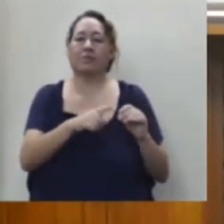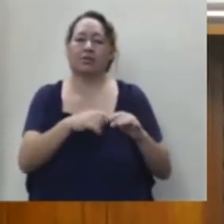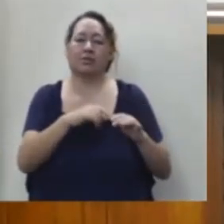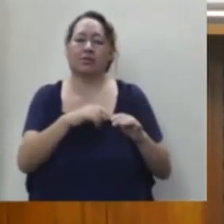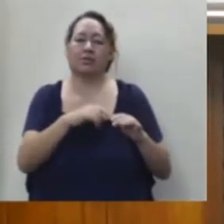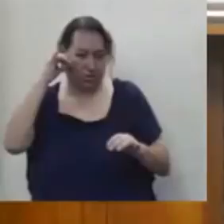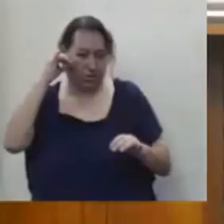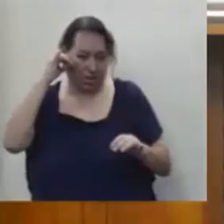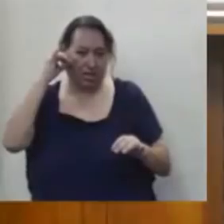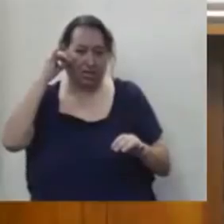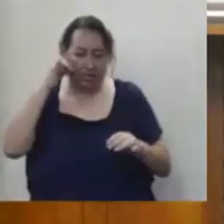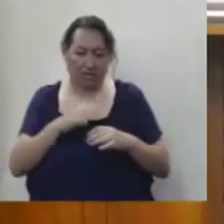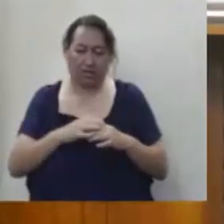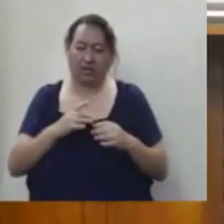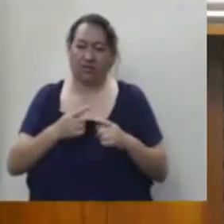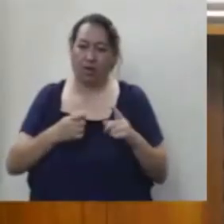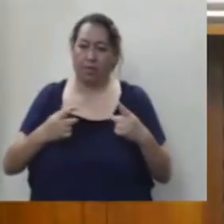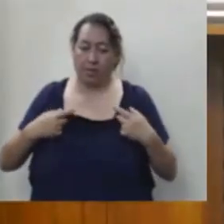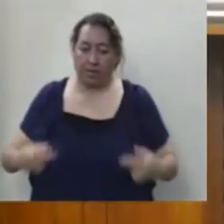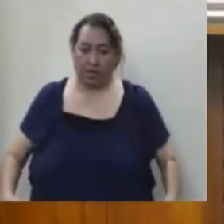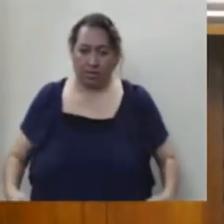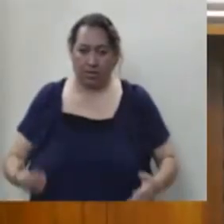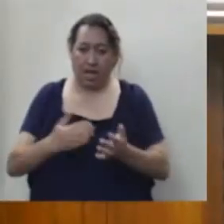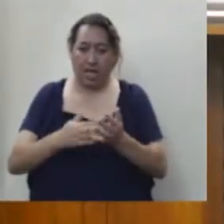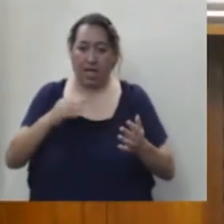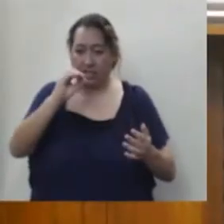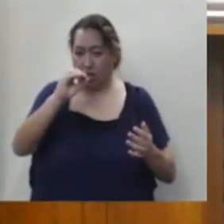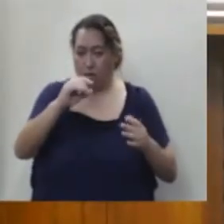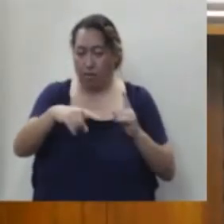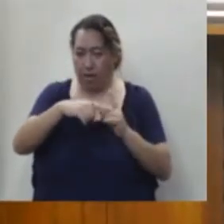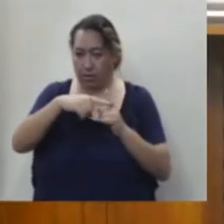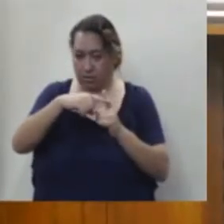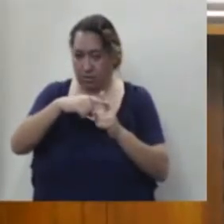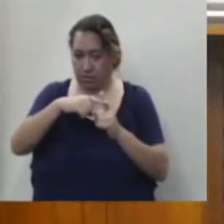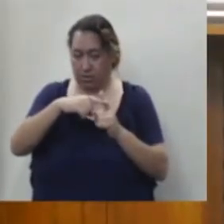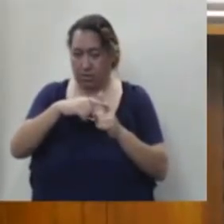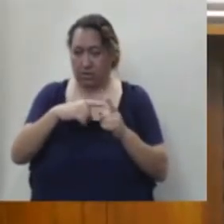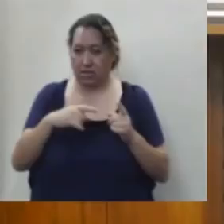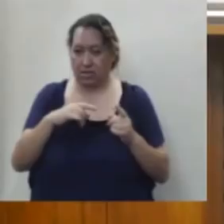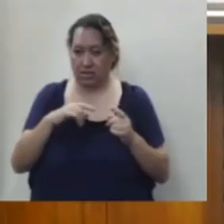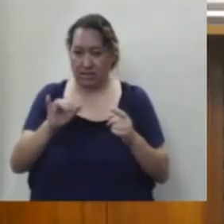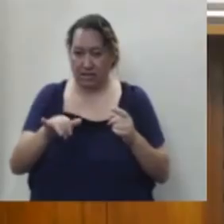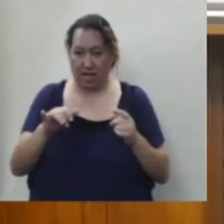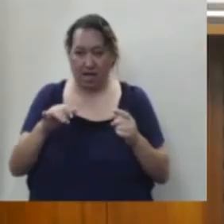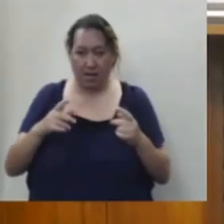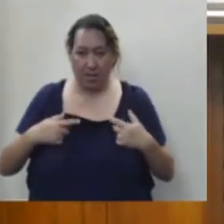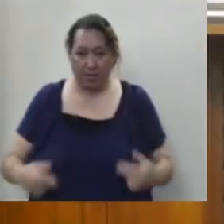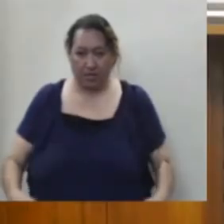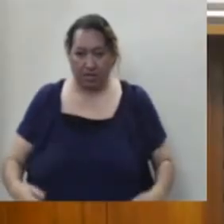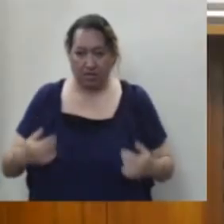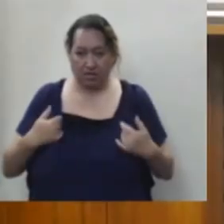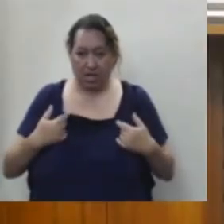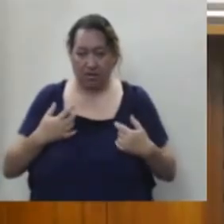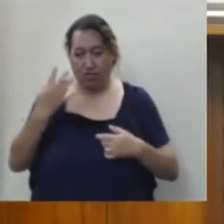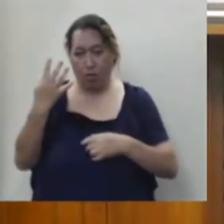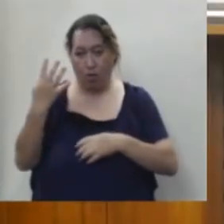that there were again 0 positives yesterday, the 4th day in a row that public health has come up with 0 positives. Yet only 11